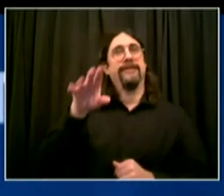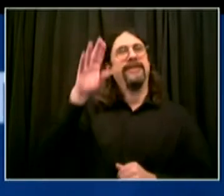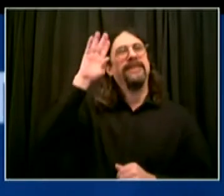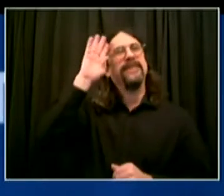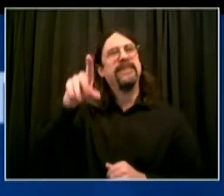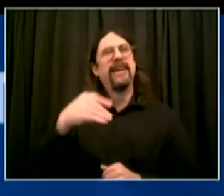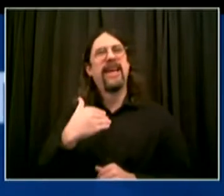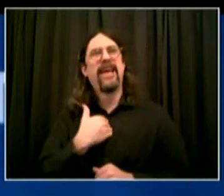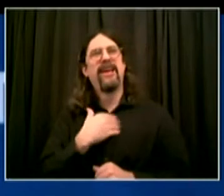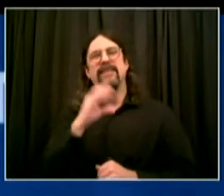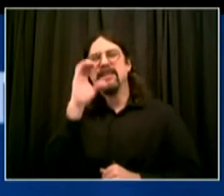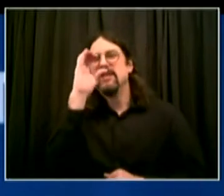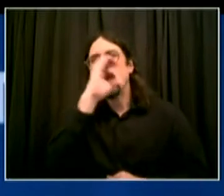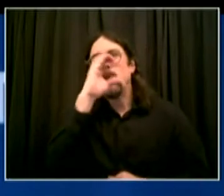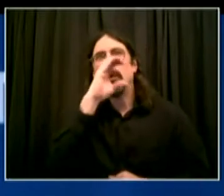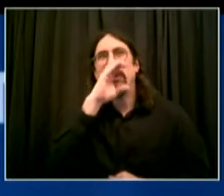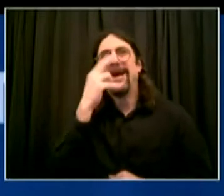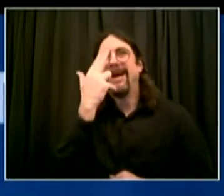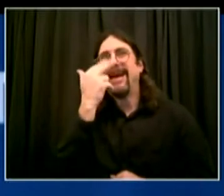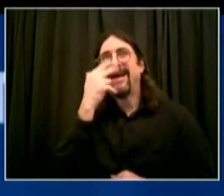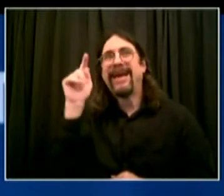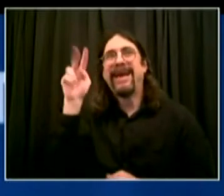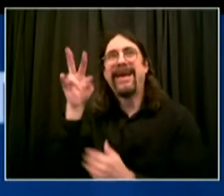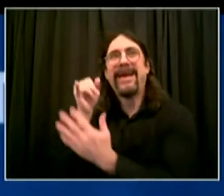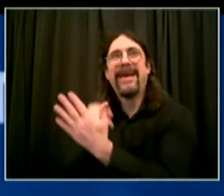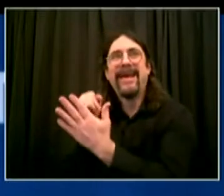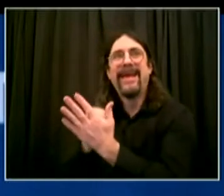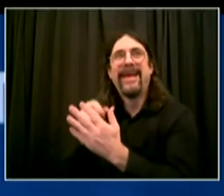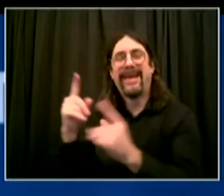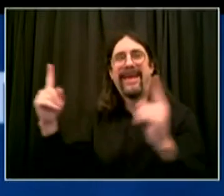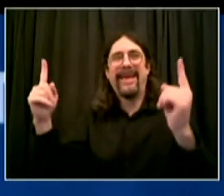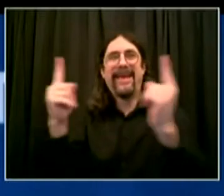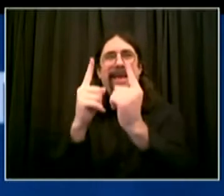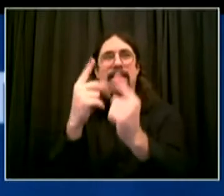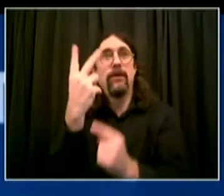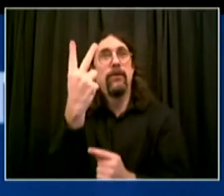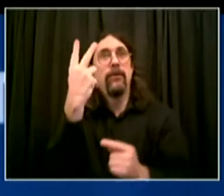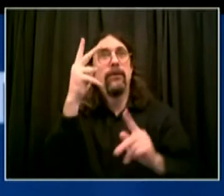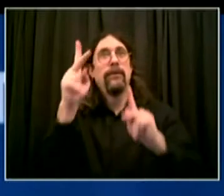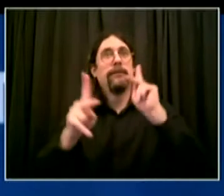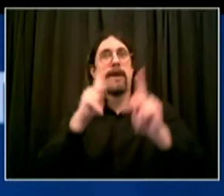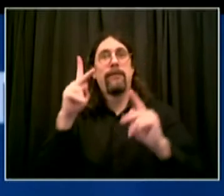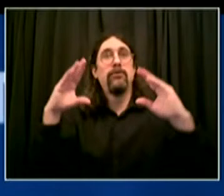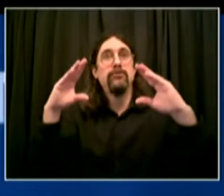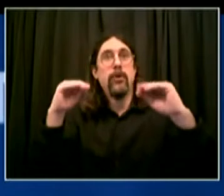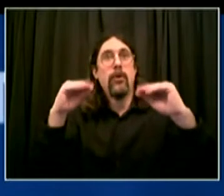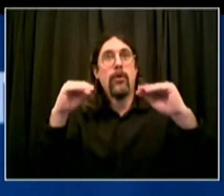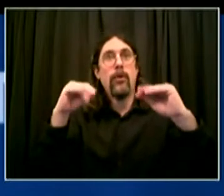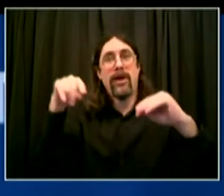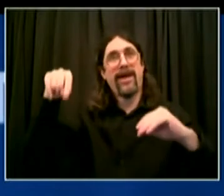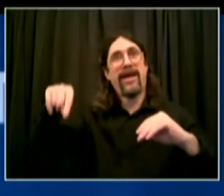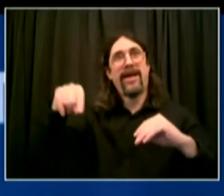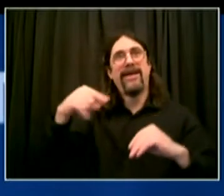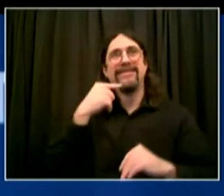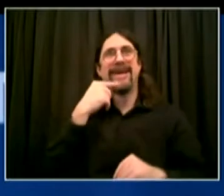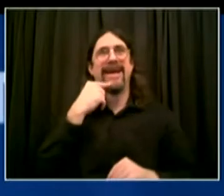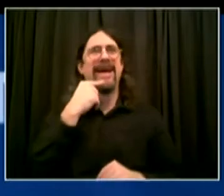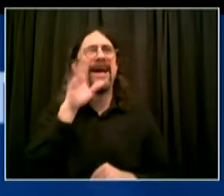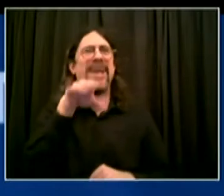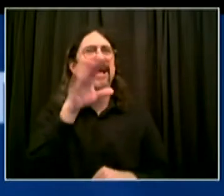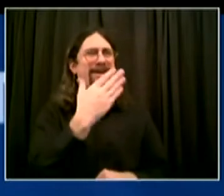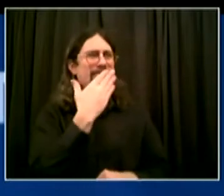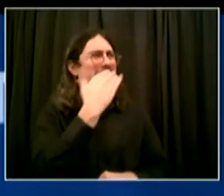the other, "That's a great idea, very innovative, but I'm afraid we can't do it because it's never been done before." And, you know, I've had it